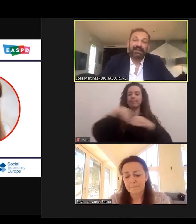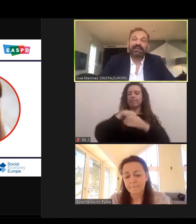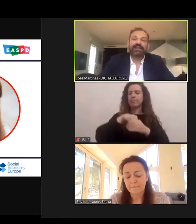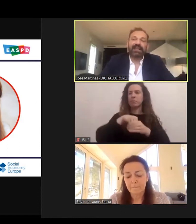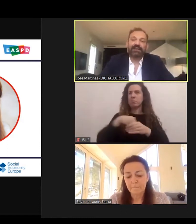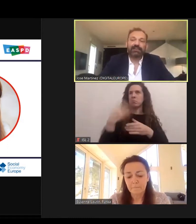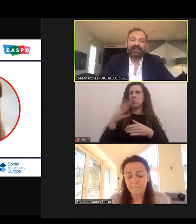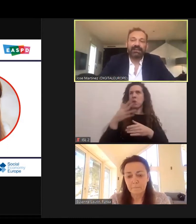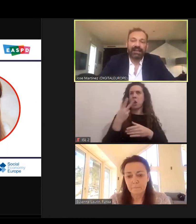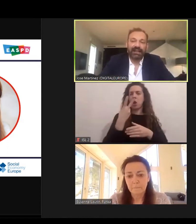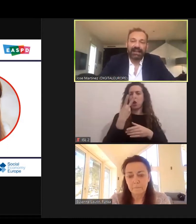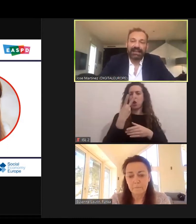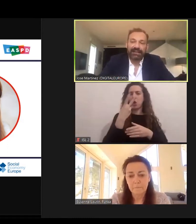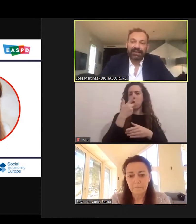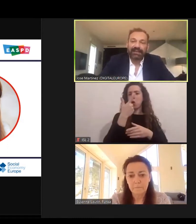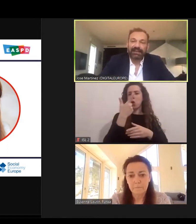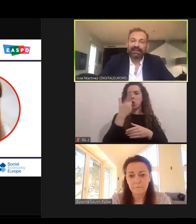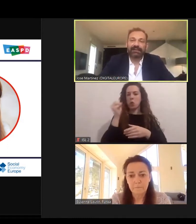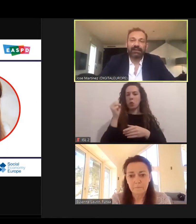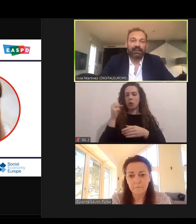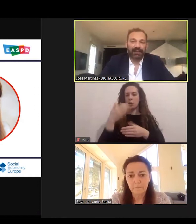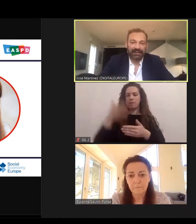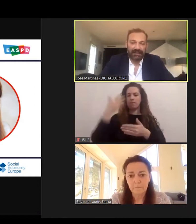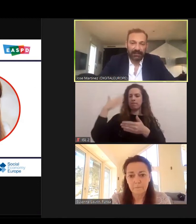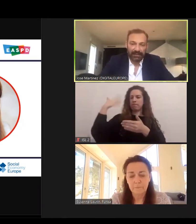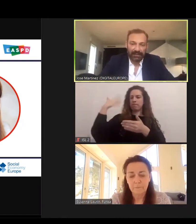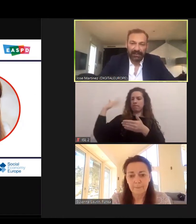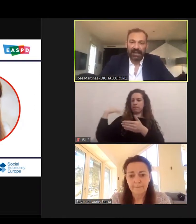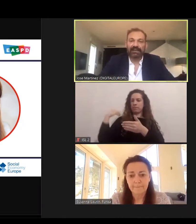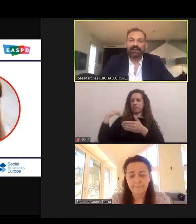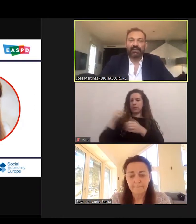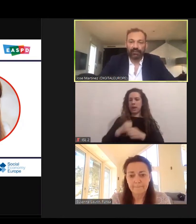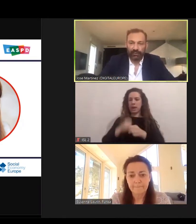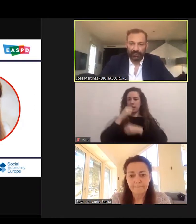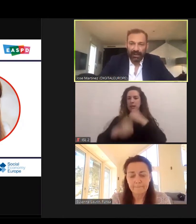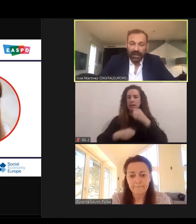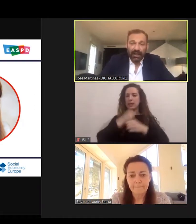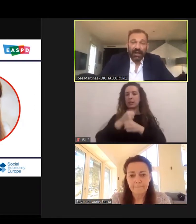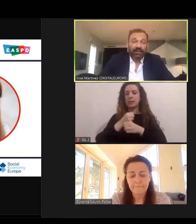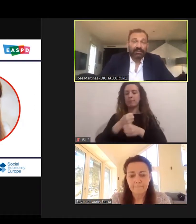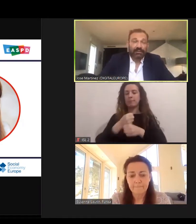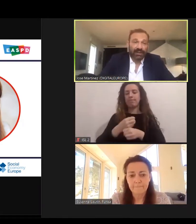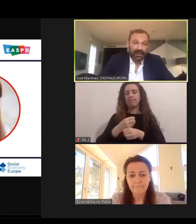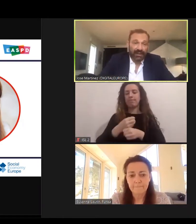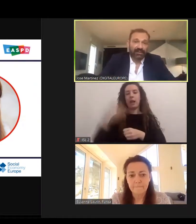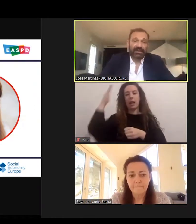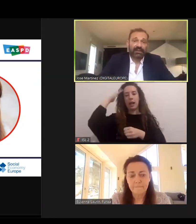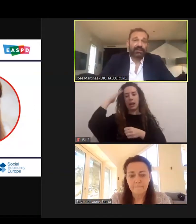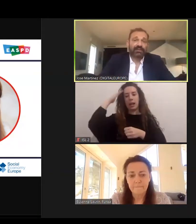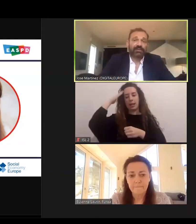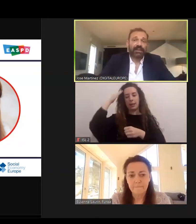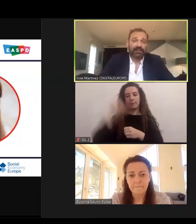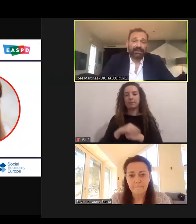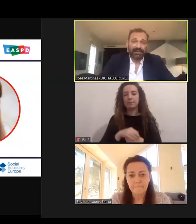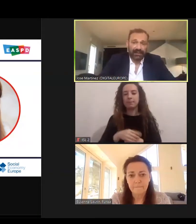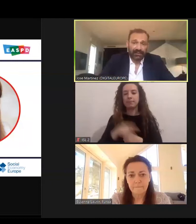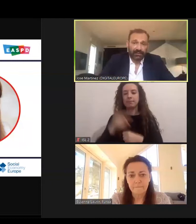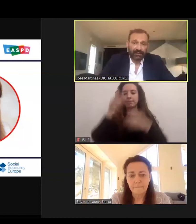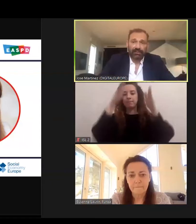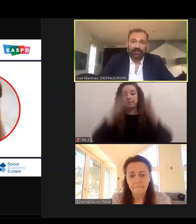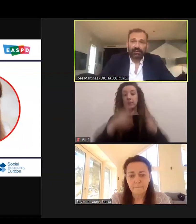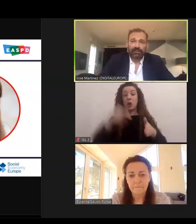chair of the ETSI Sensen-elect e-accessibility joint working group that is leading the